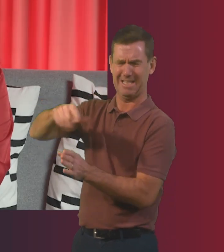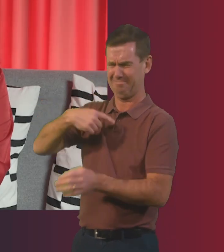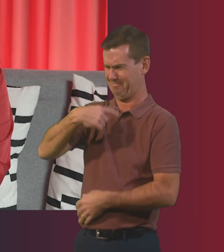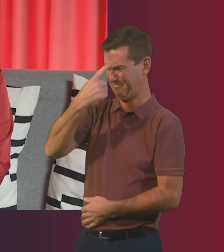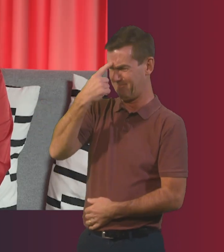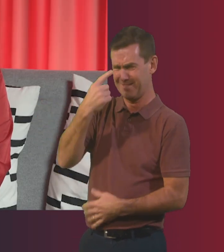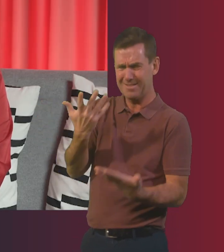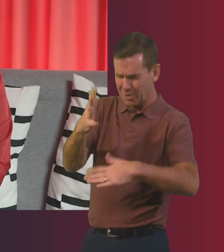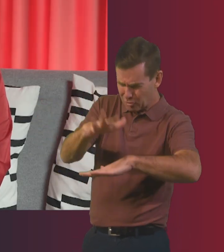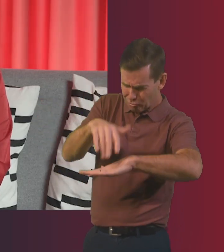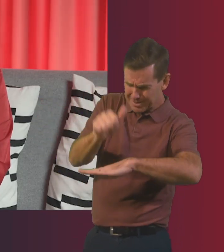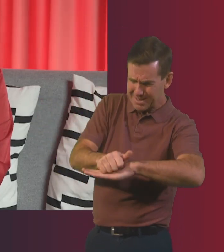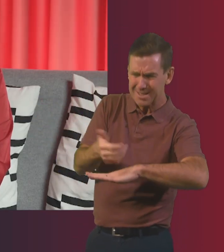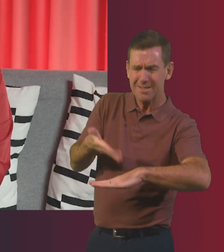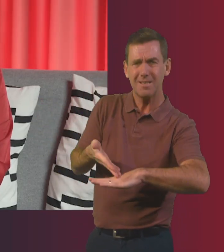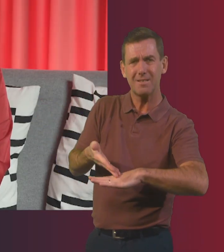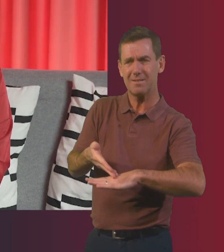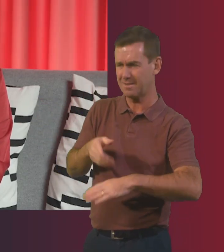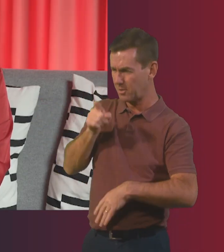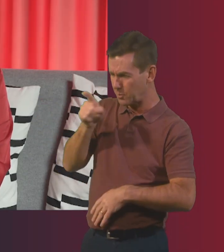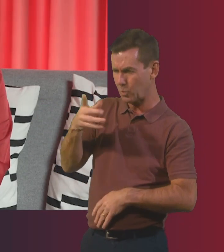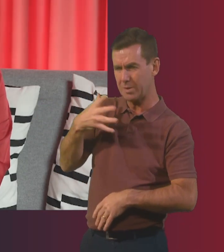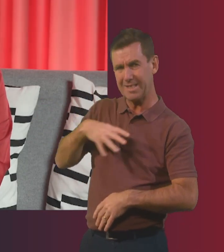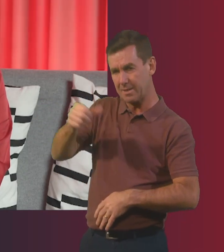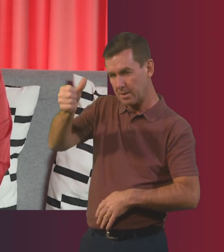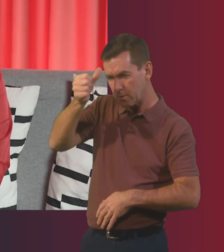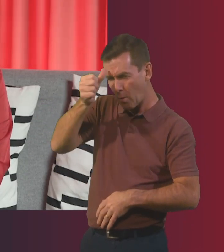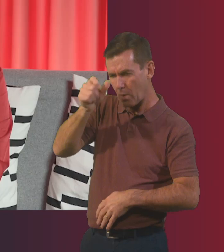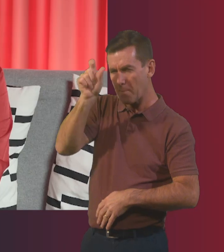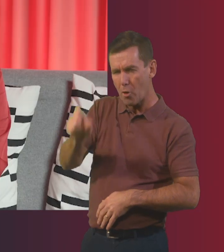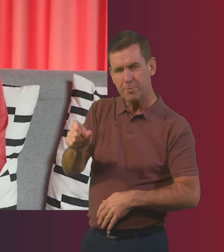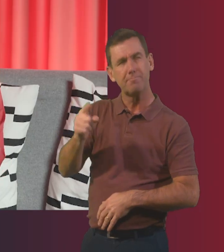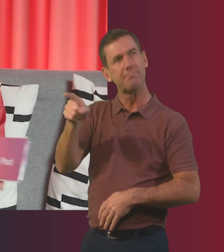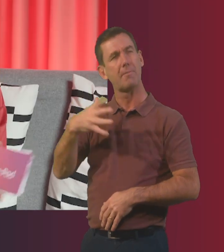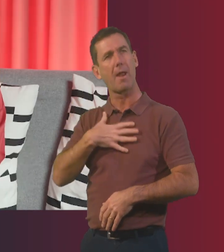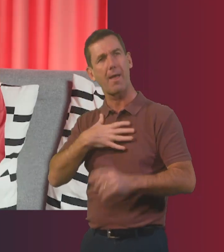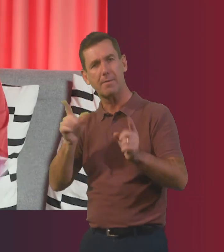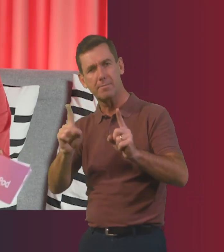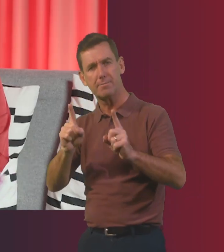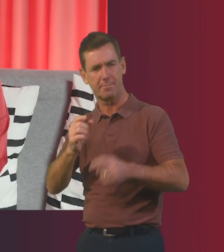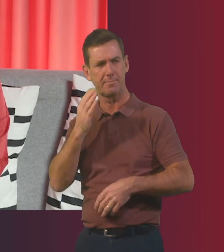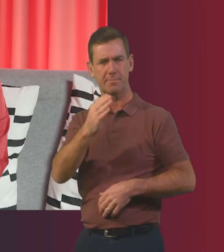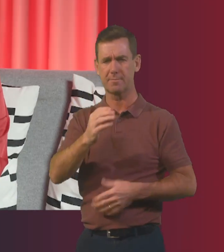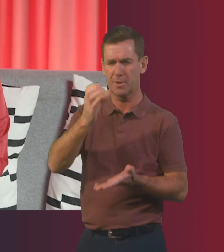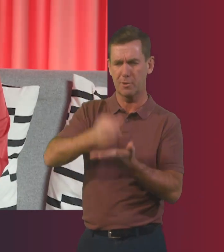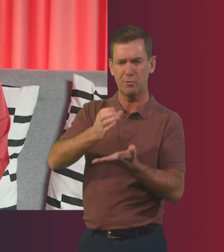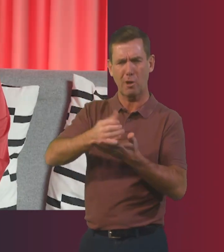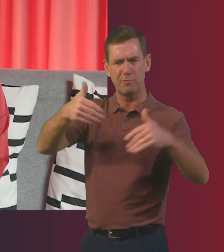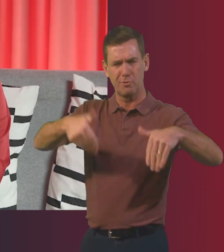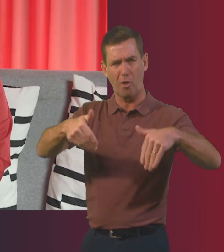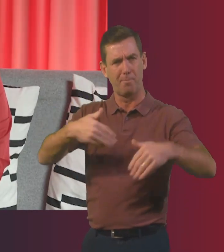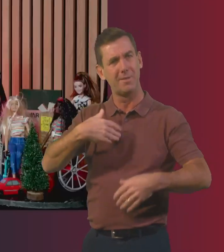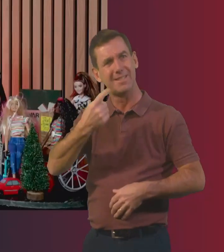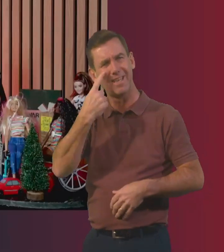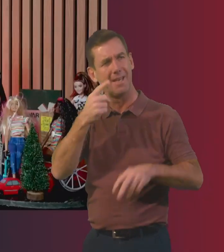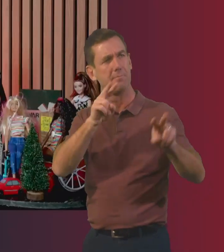into knowing the person and knowing what they'd like and going into a secondhand store or seeing, you just passed a charity shop and seeing something they may like, I think